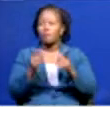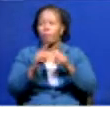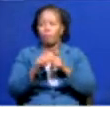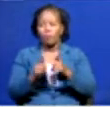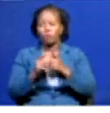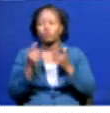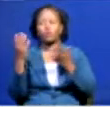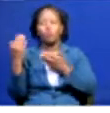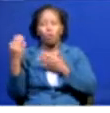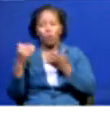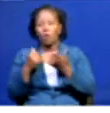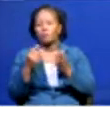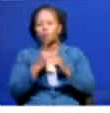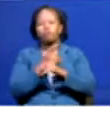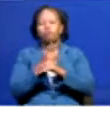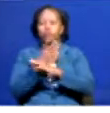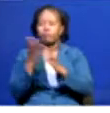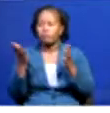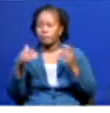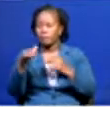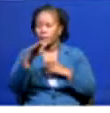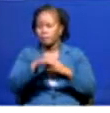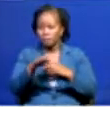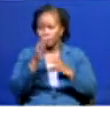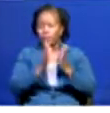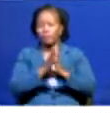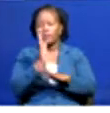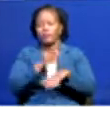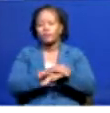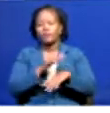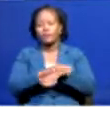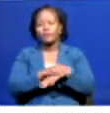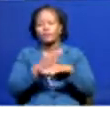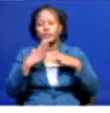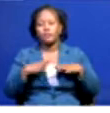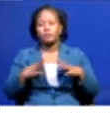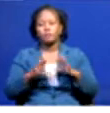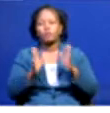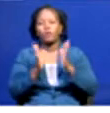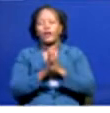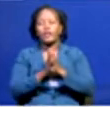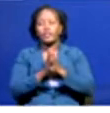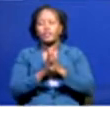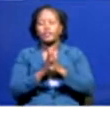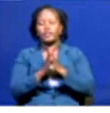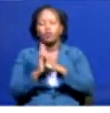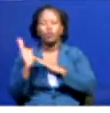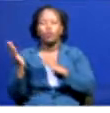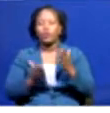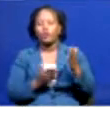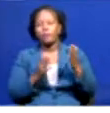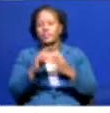the cuisine and the good people and hospitable people of Kenya.